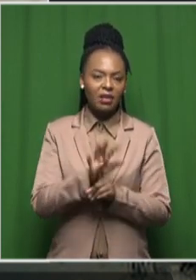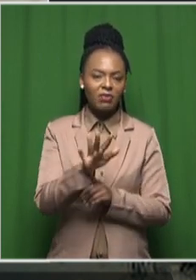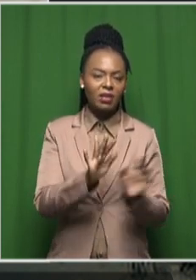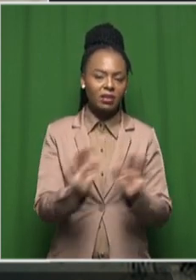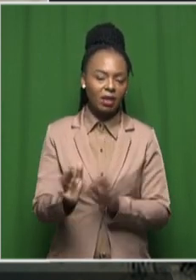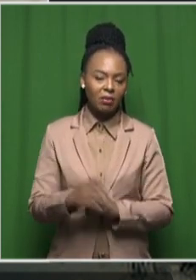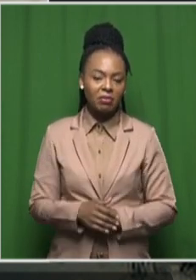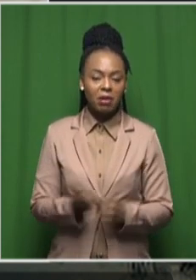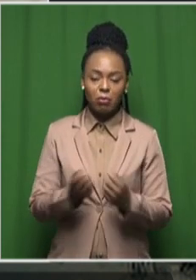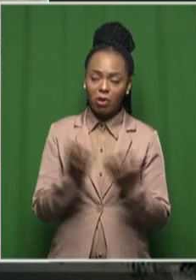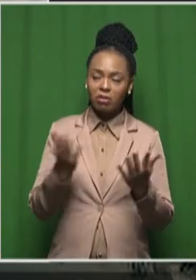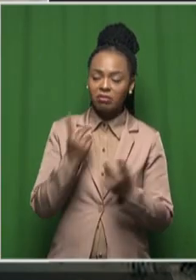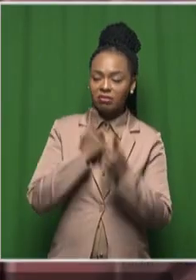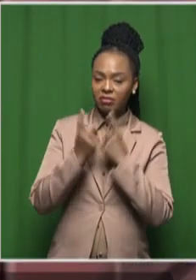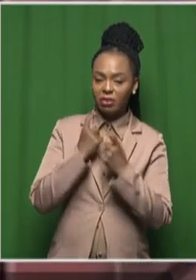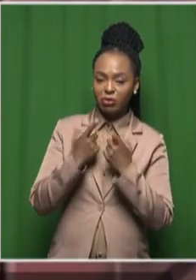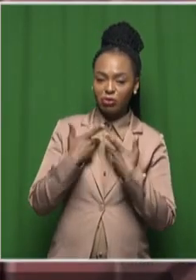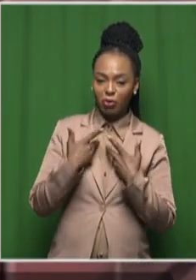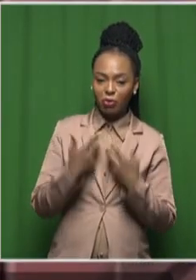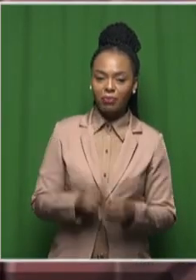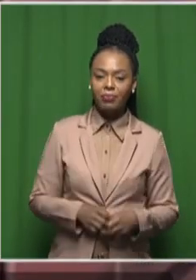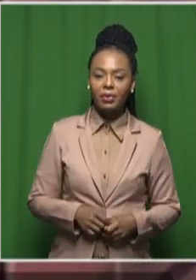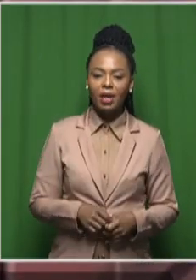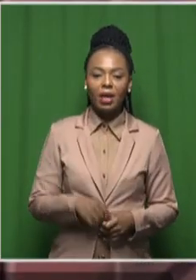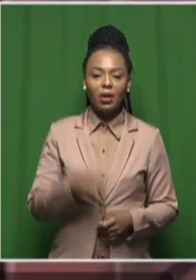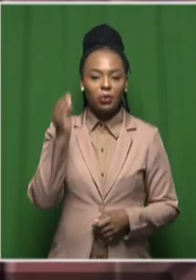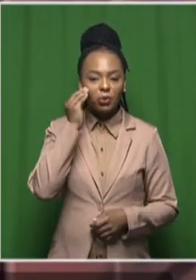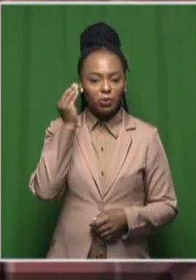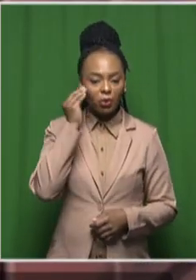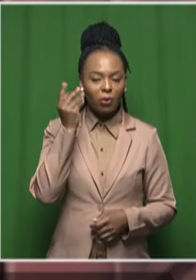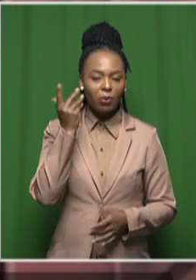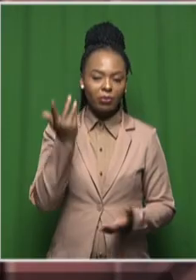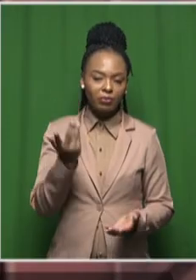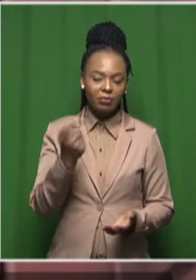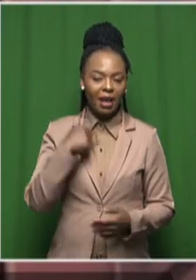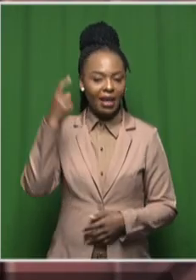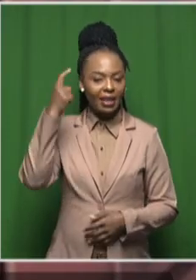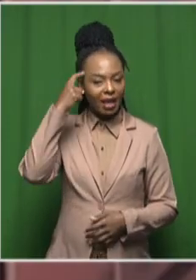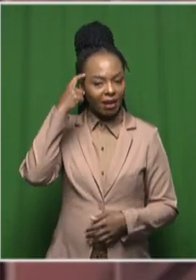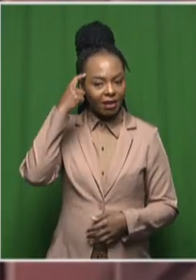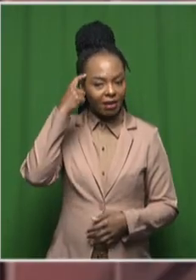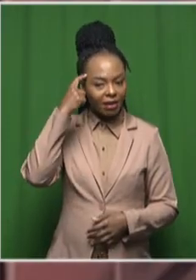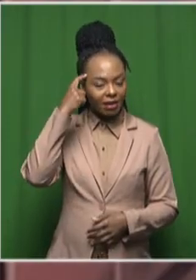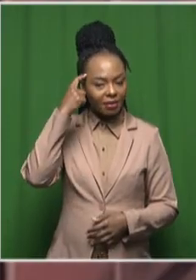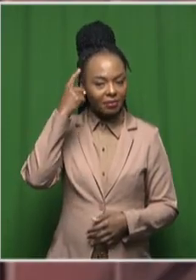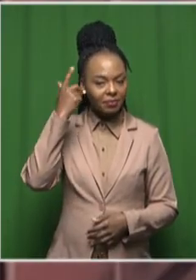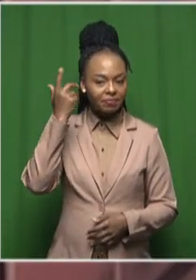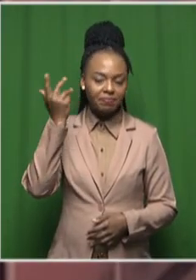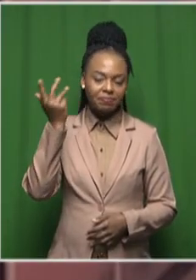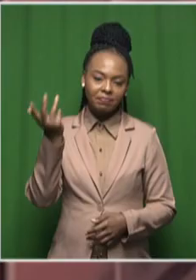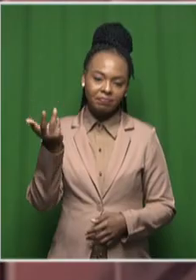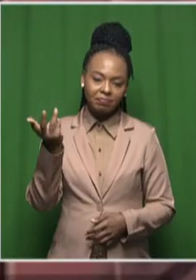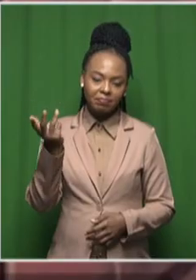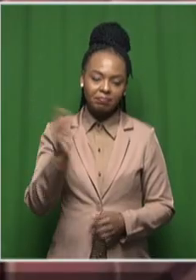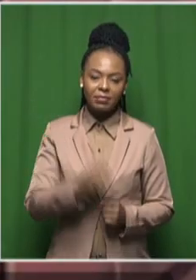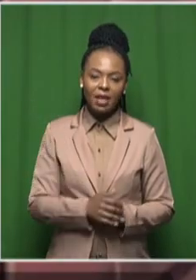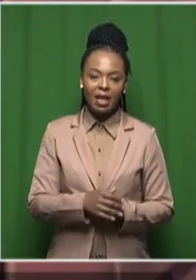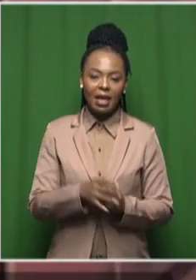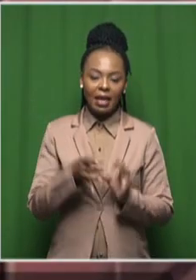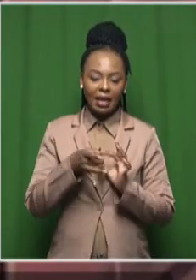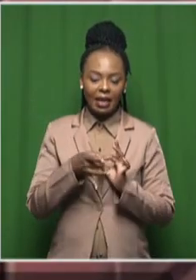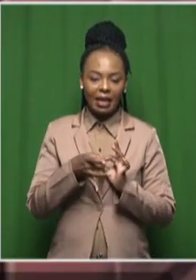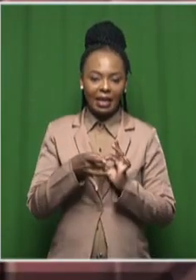many times. Actually, I think there is obviously the